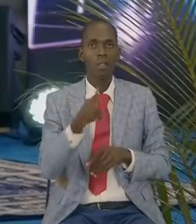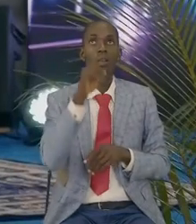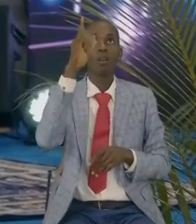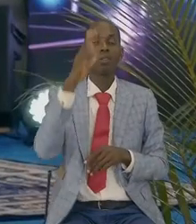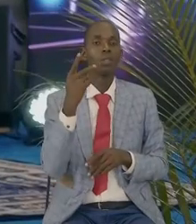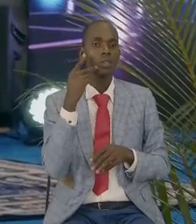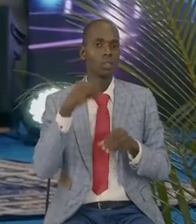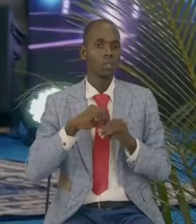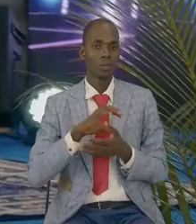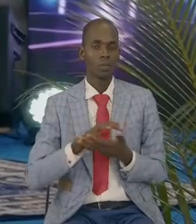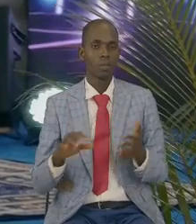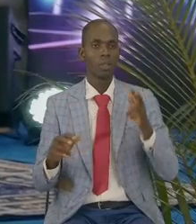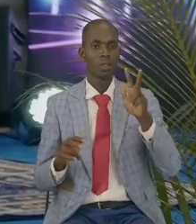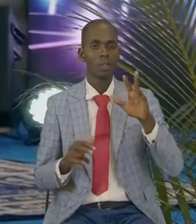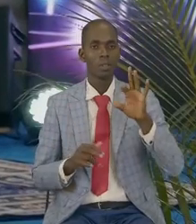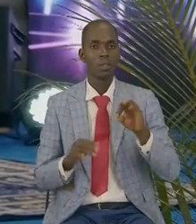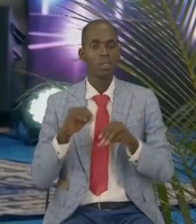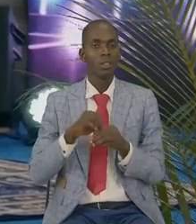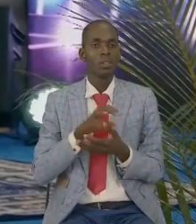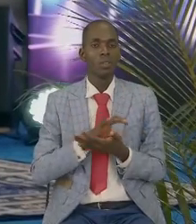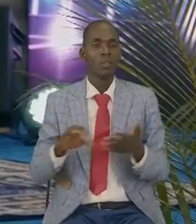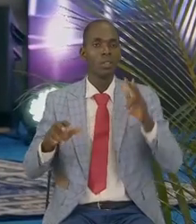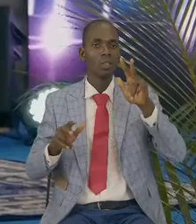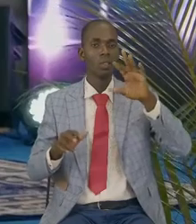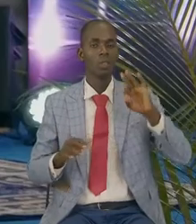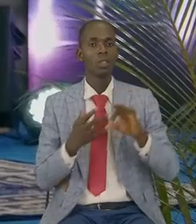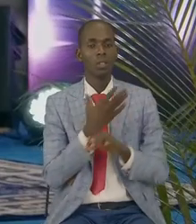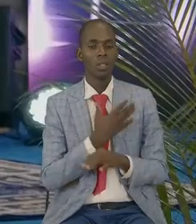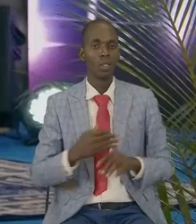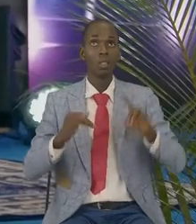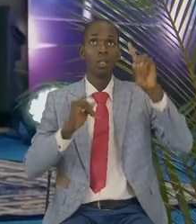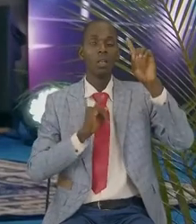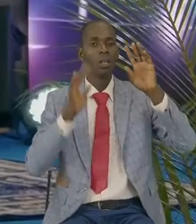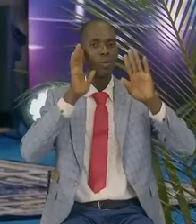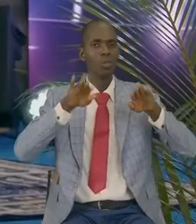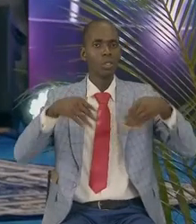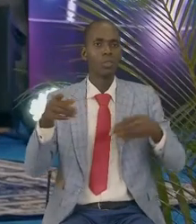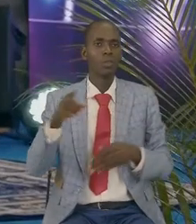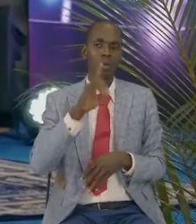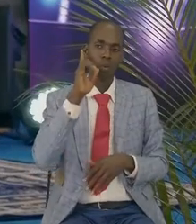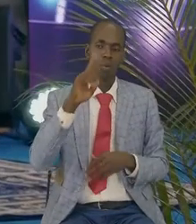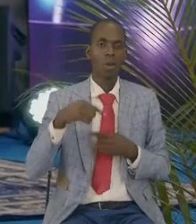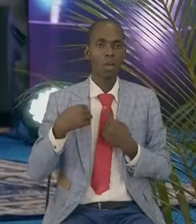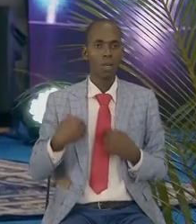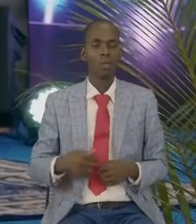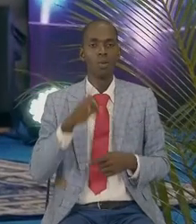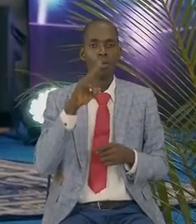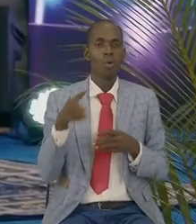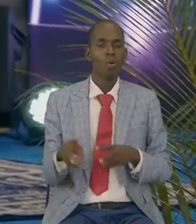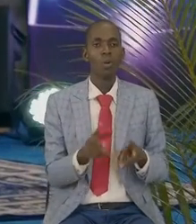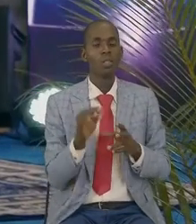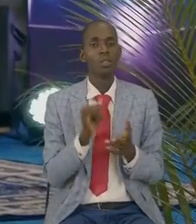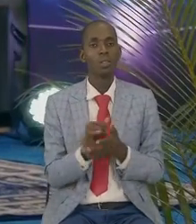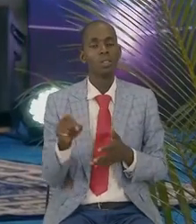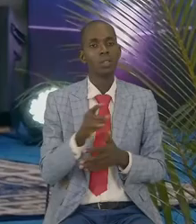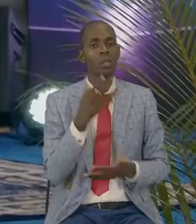verse 39. In verse 39, and I will give them one heart and one way, that they